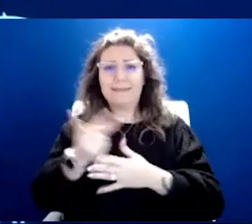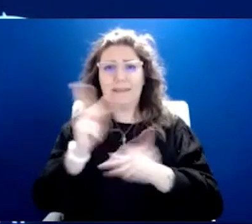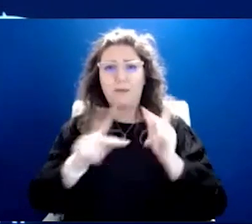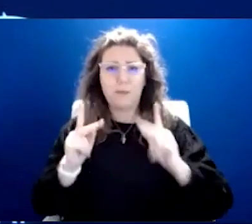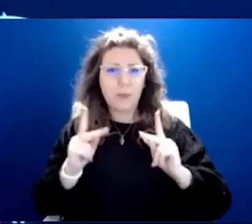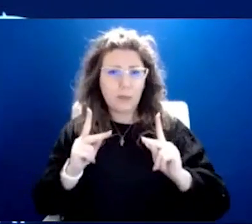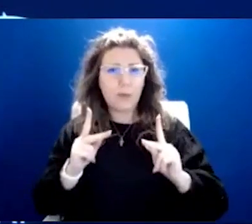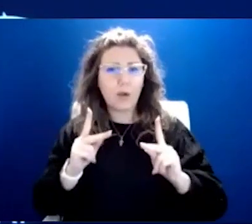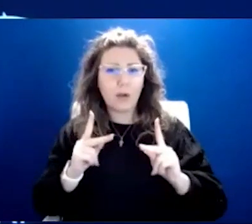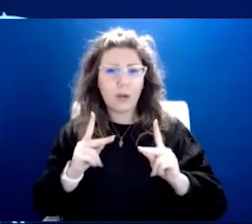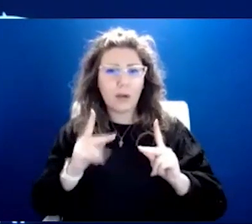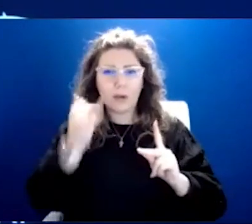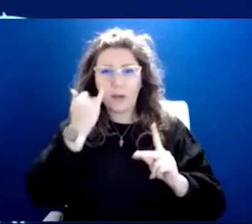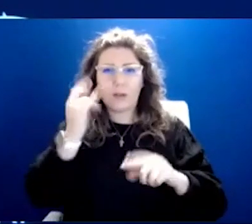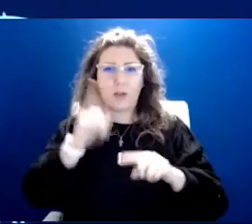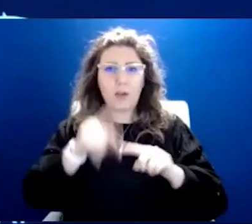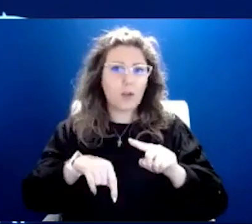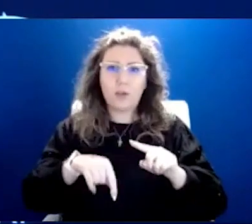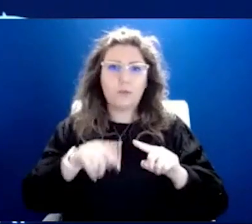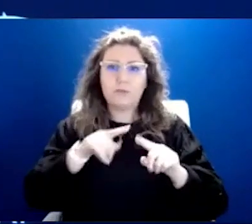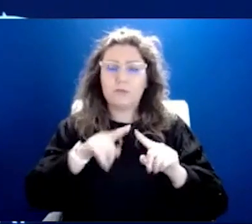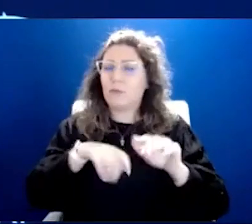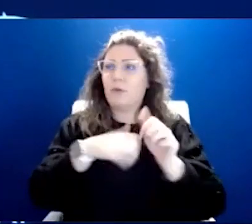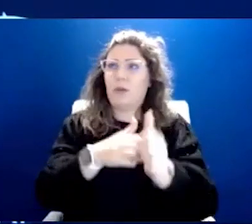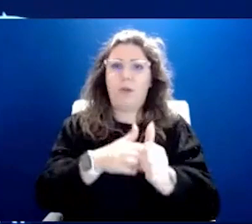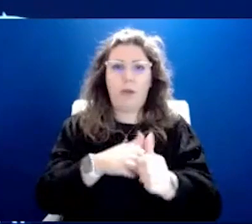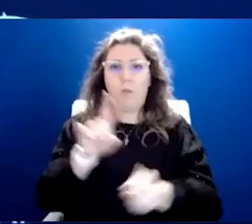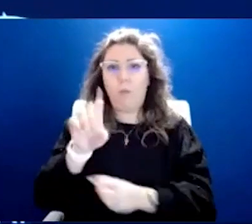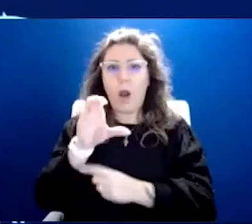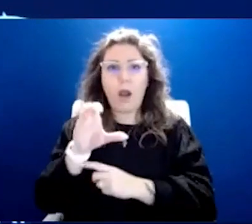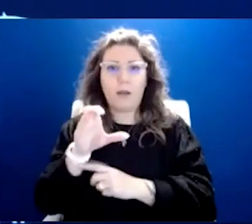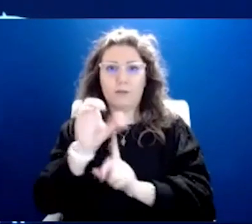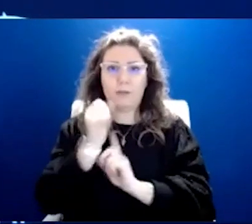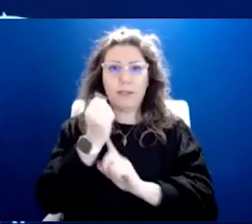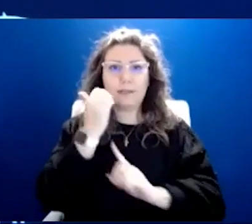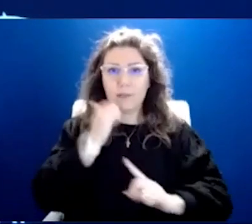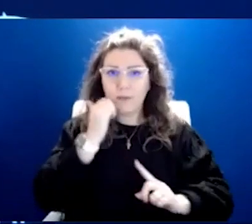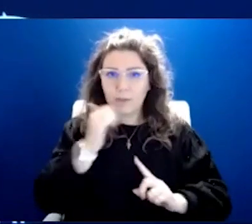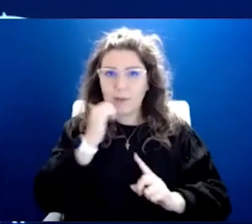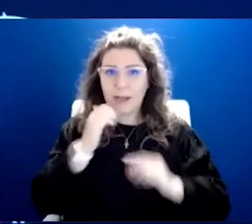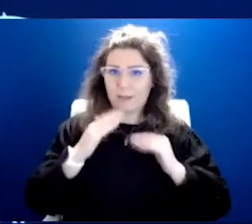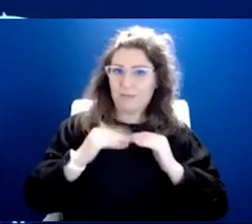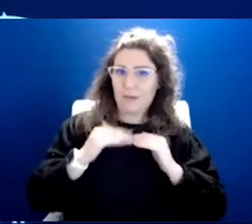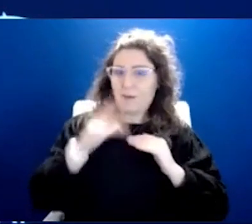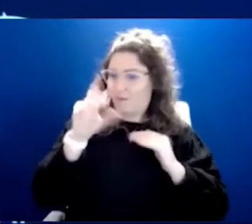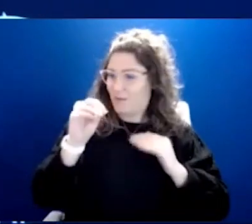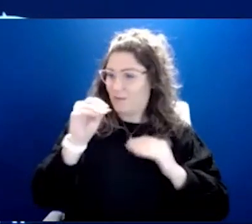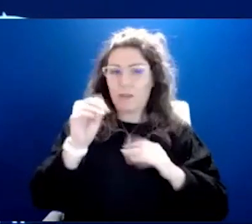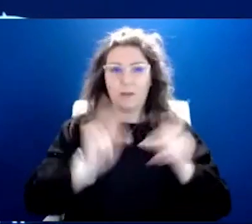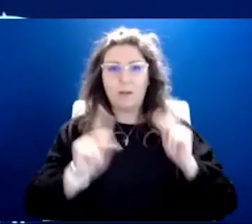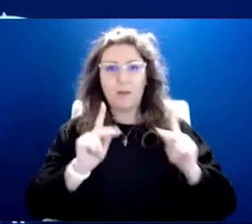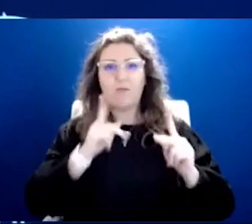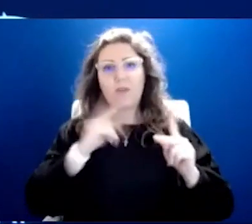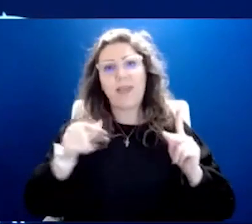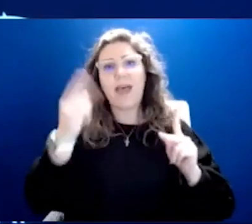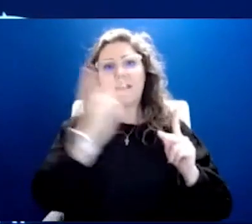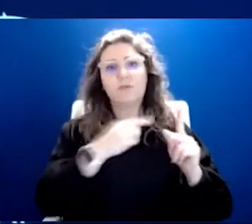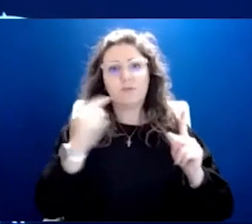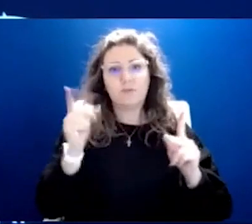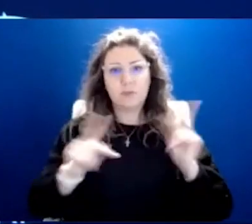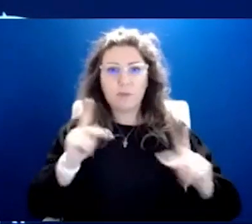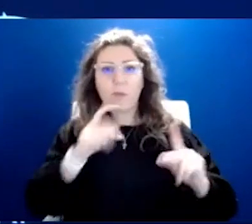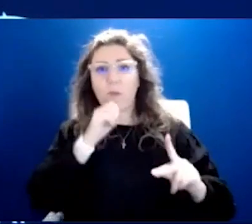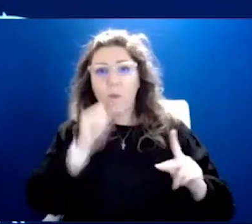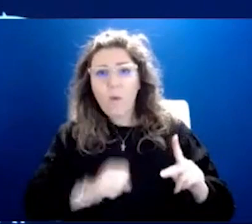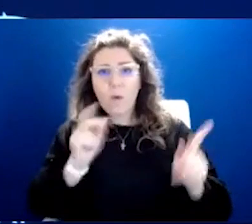we couldn't keep up with the hundreds of cases a day, we would at least try to get a hold of 50 people who we thought were the highest risk people, the older people, the people